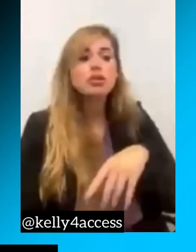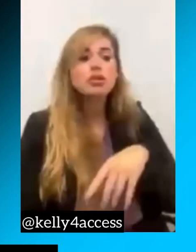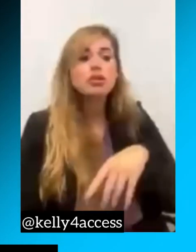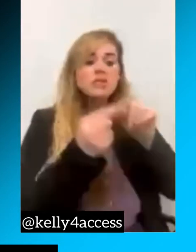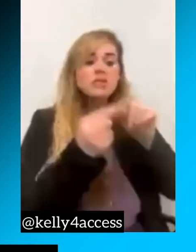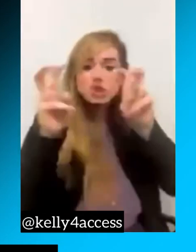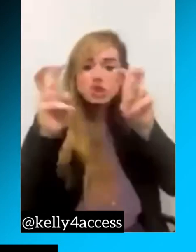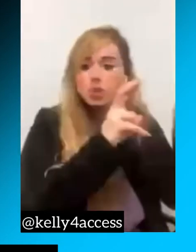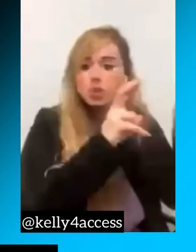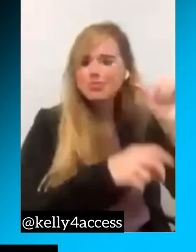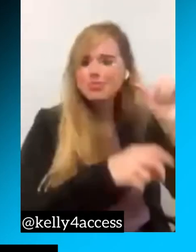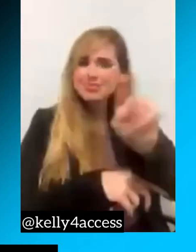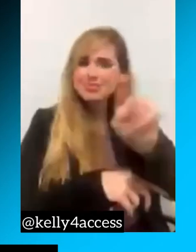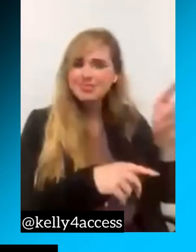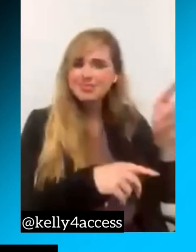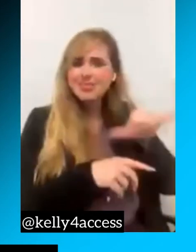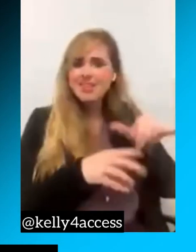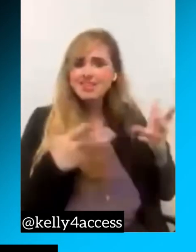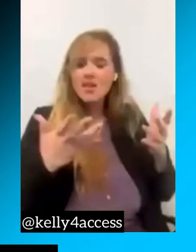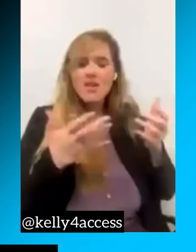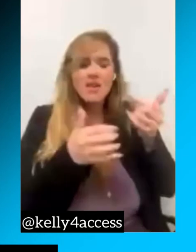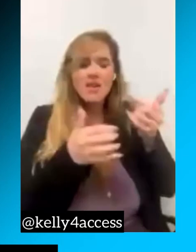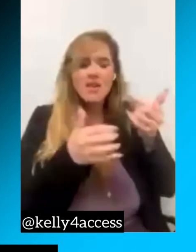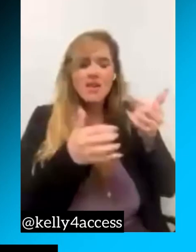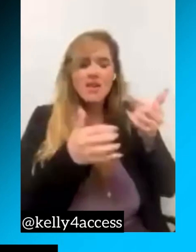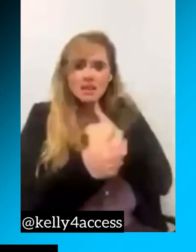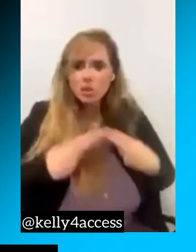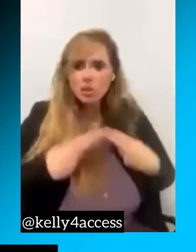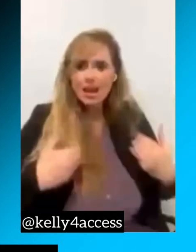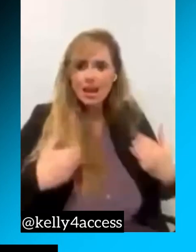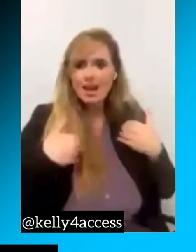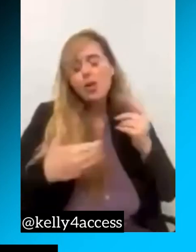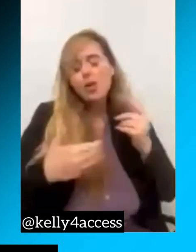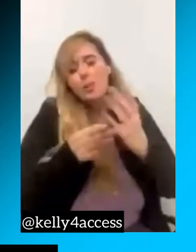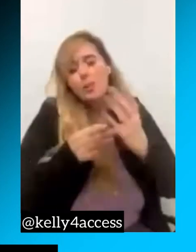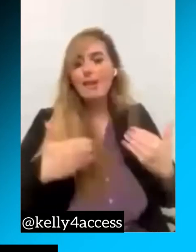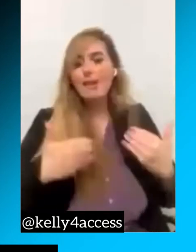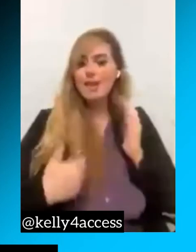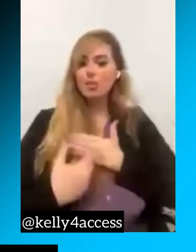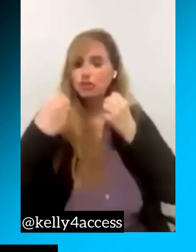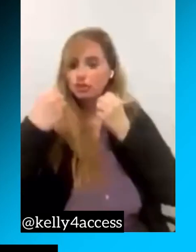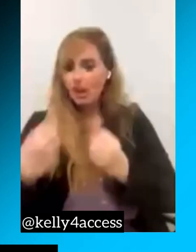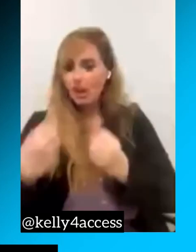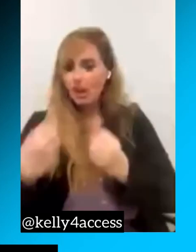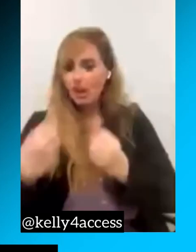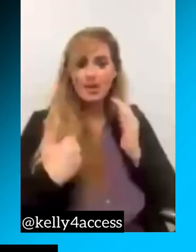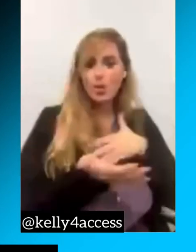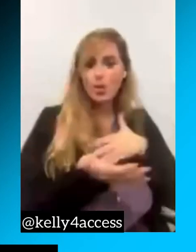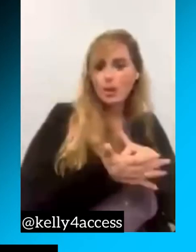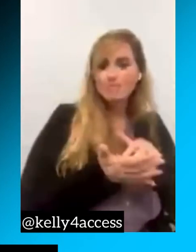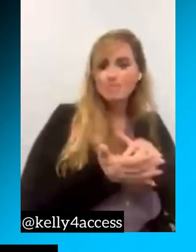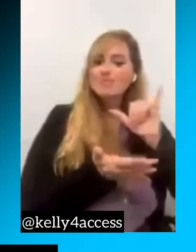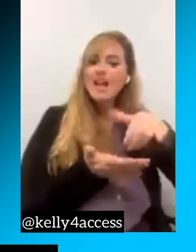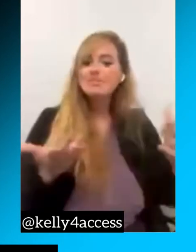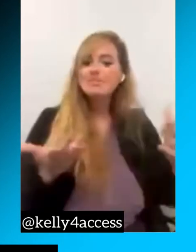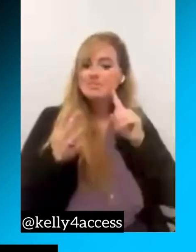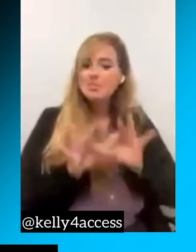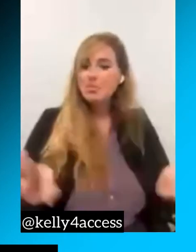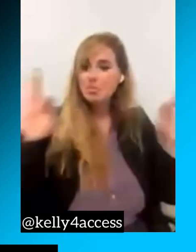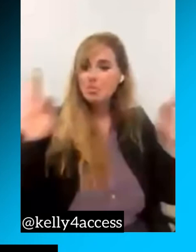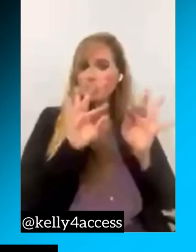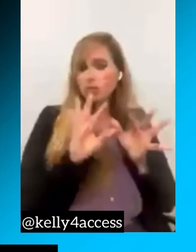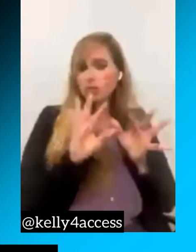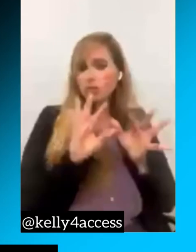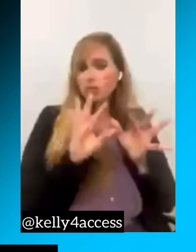with, because we all have our strengths and weaknesses as therapists and people. So I think that that's a really good